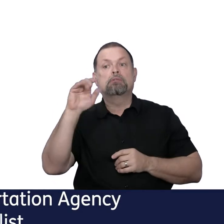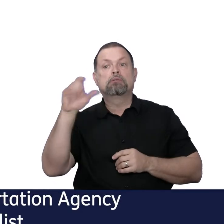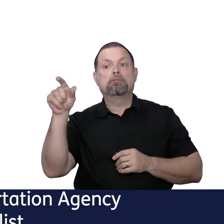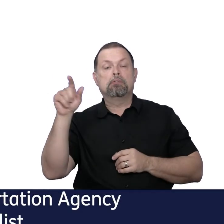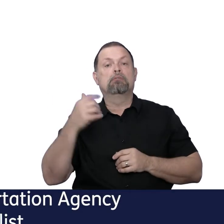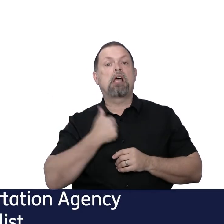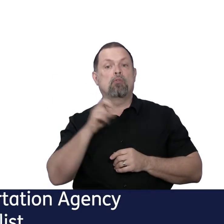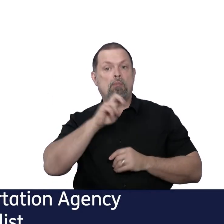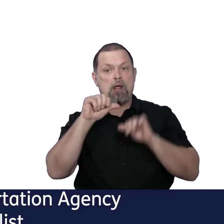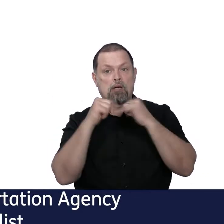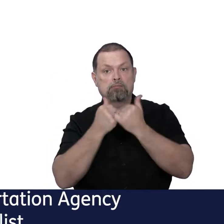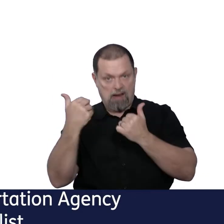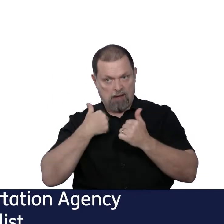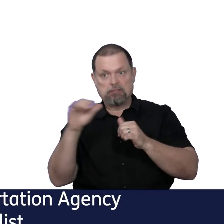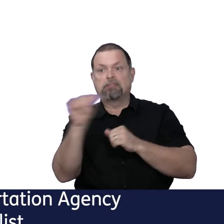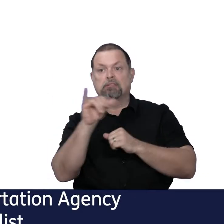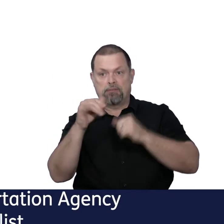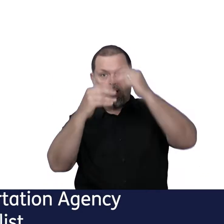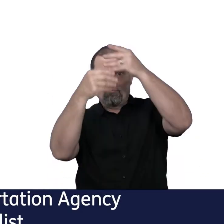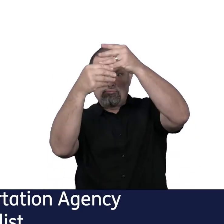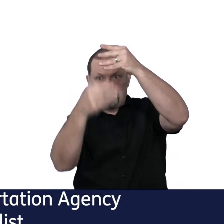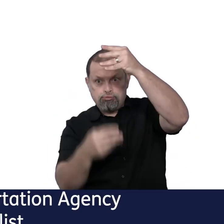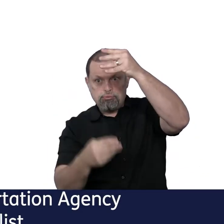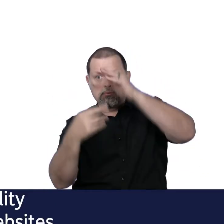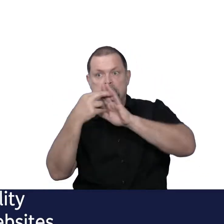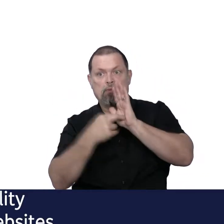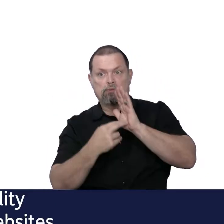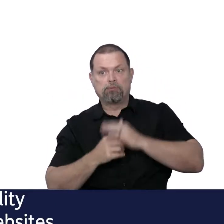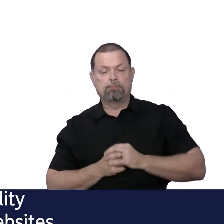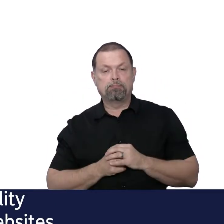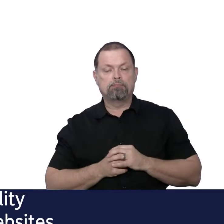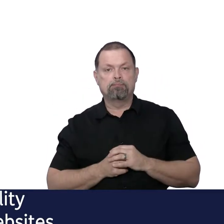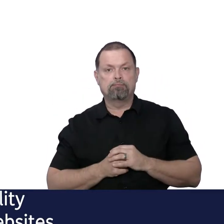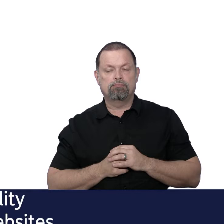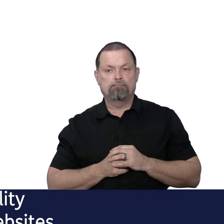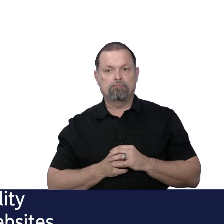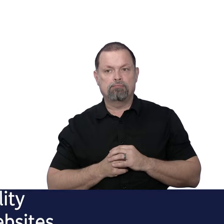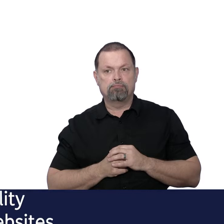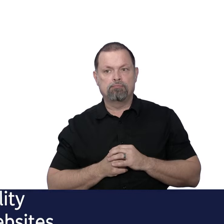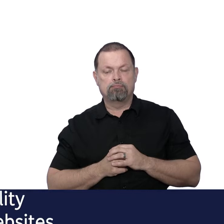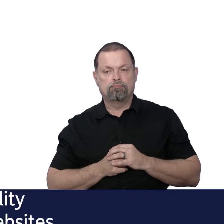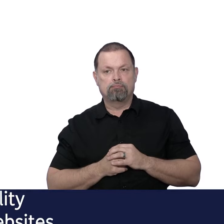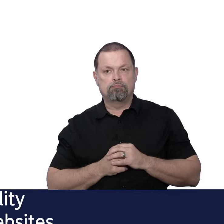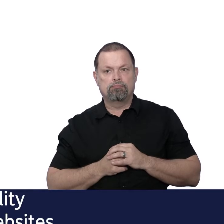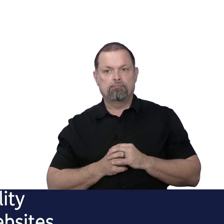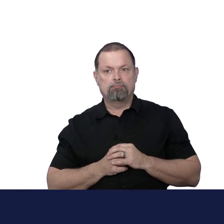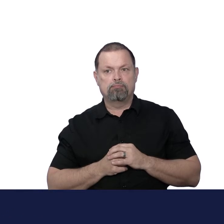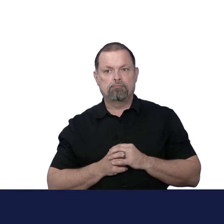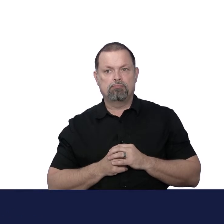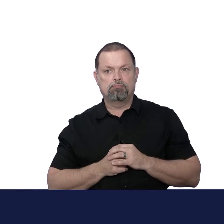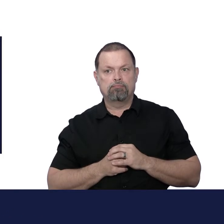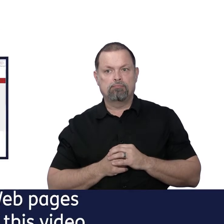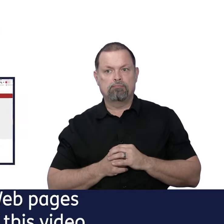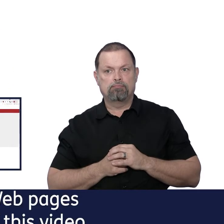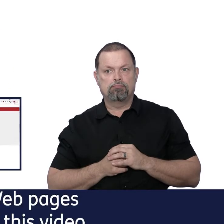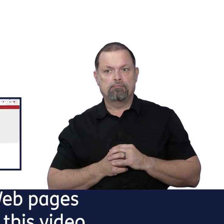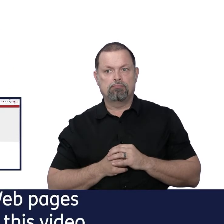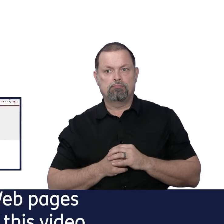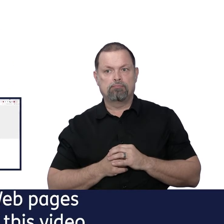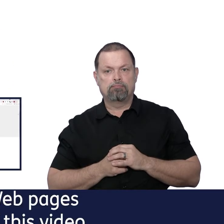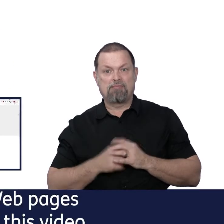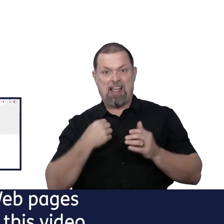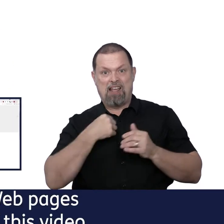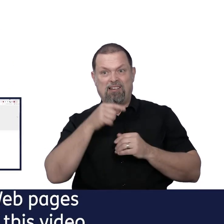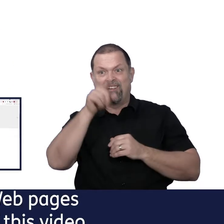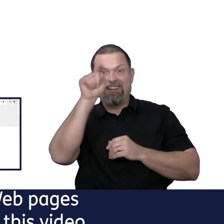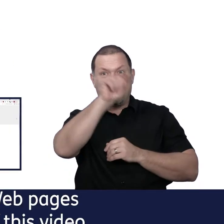Transportation Agency and the CRTC also list their own accessibility regulations on their websites. There are links to